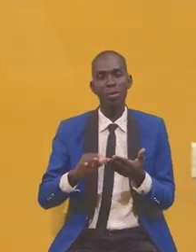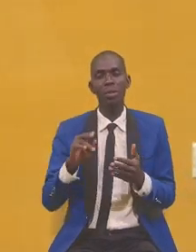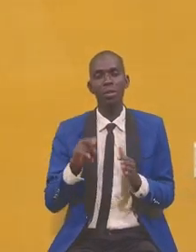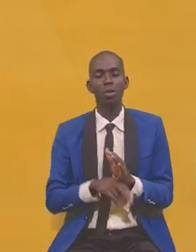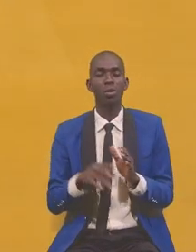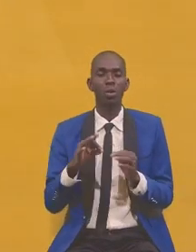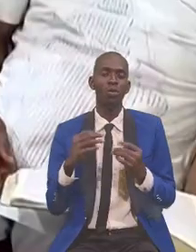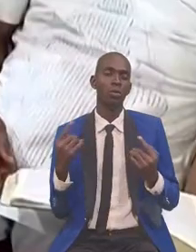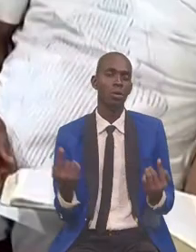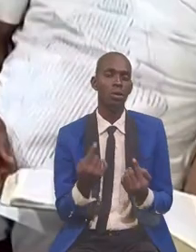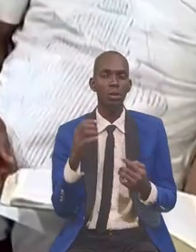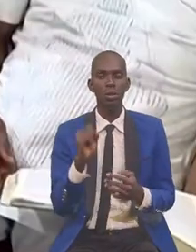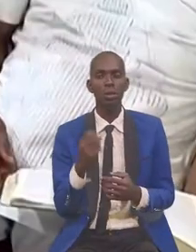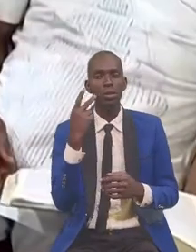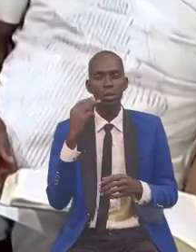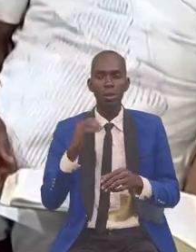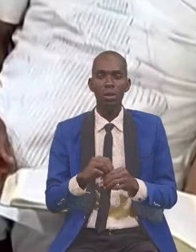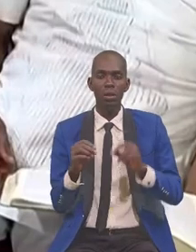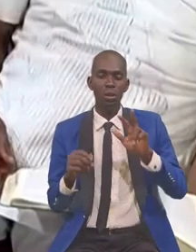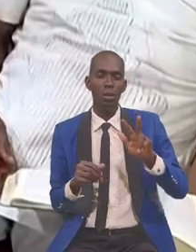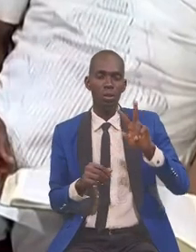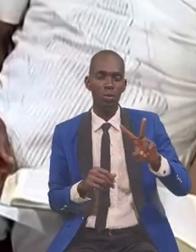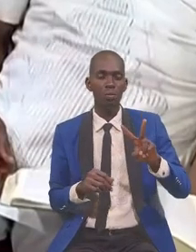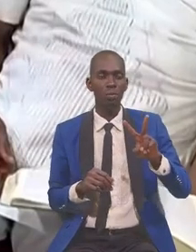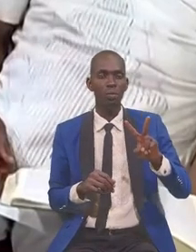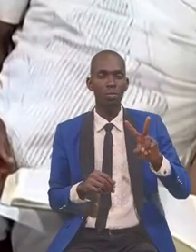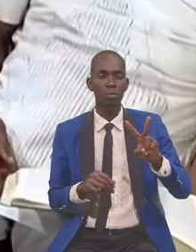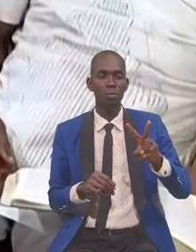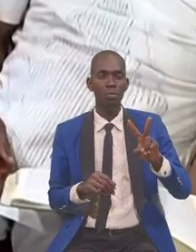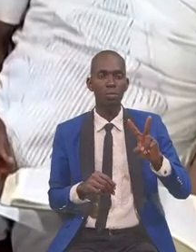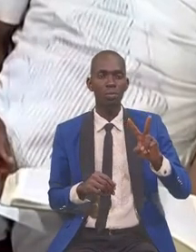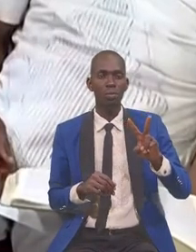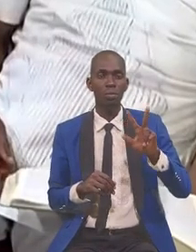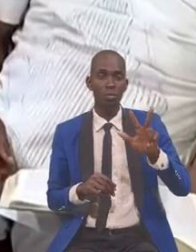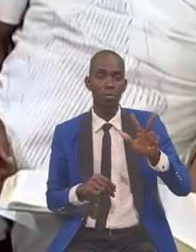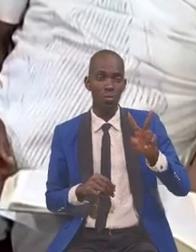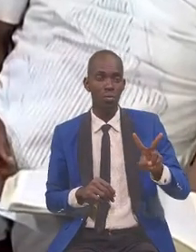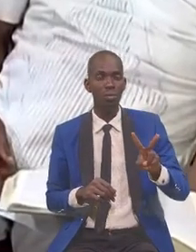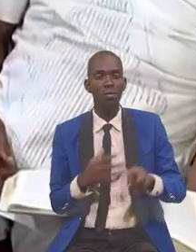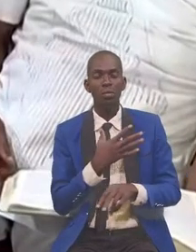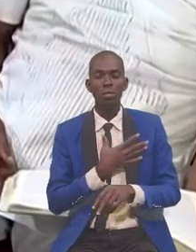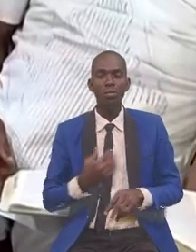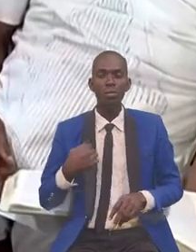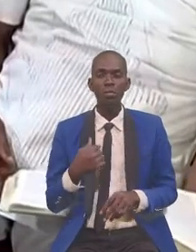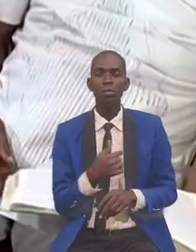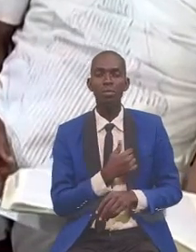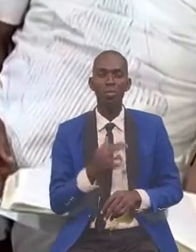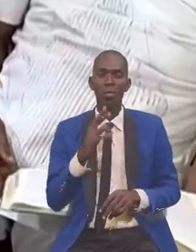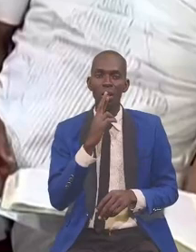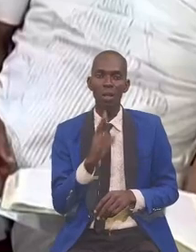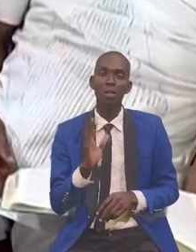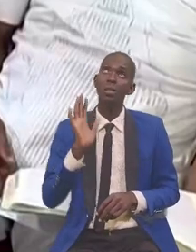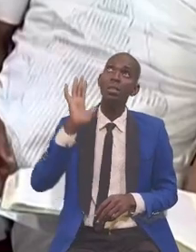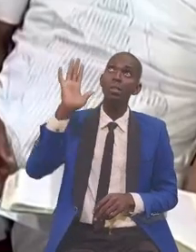Look at verse 32. In verse 32, it tells us, and he says, and we are